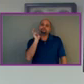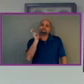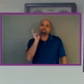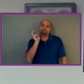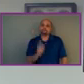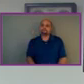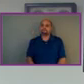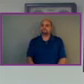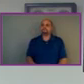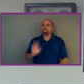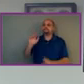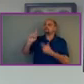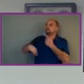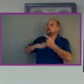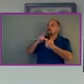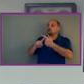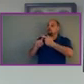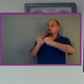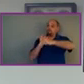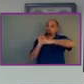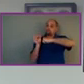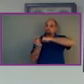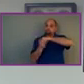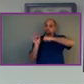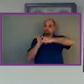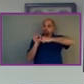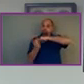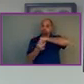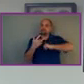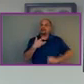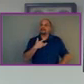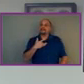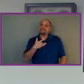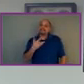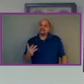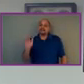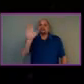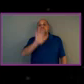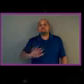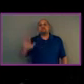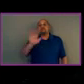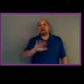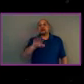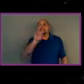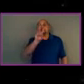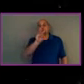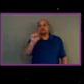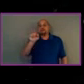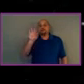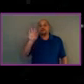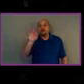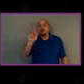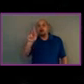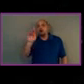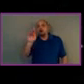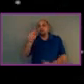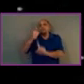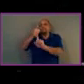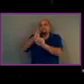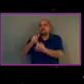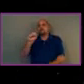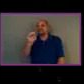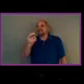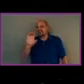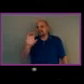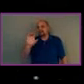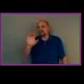Well, when we're flying by the Trojan asteroids, we fly by between 6 and 9 kilometers a second. So that's kind of